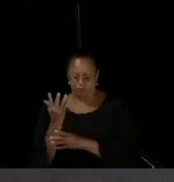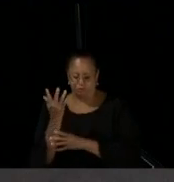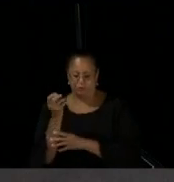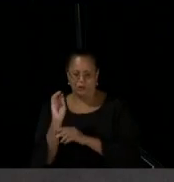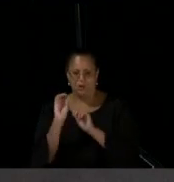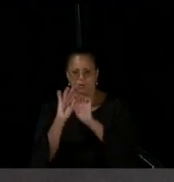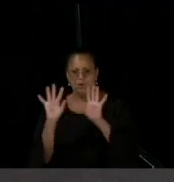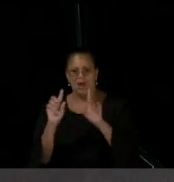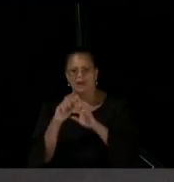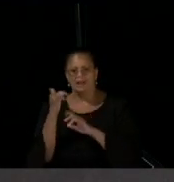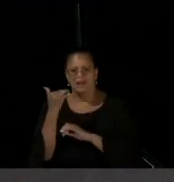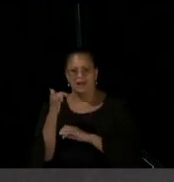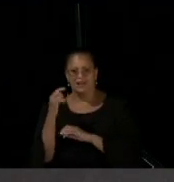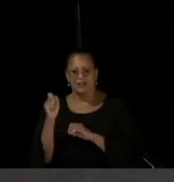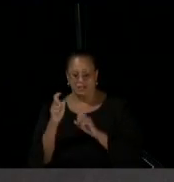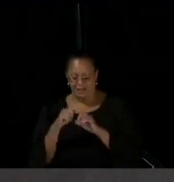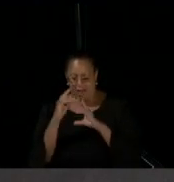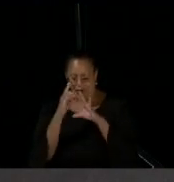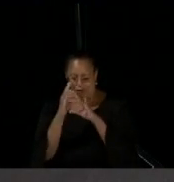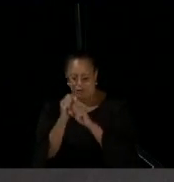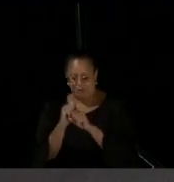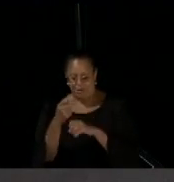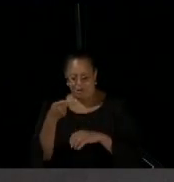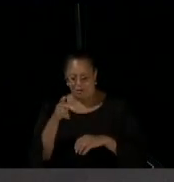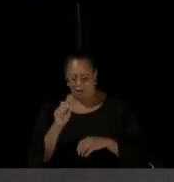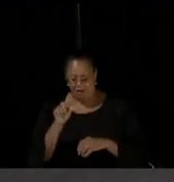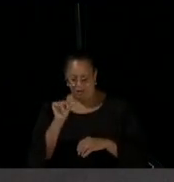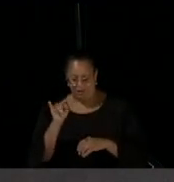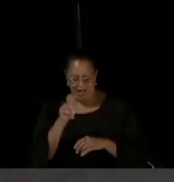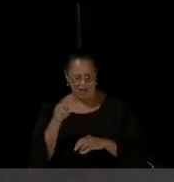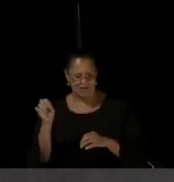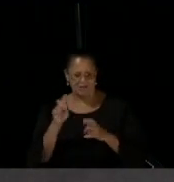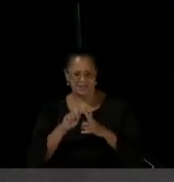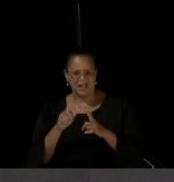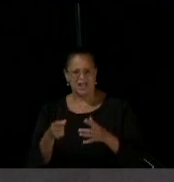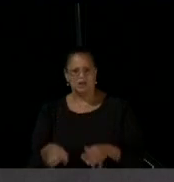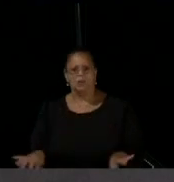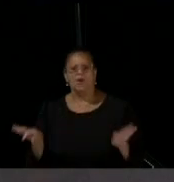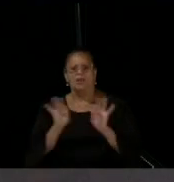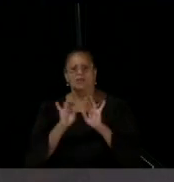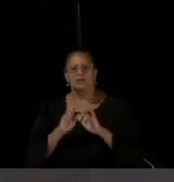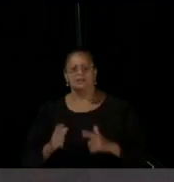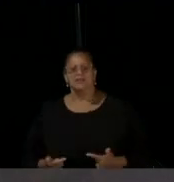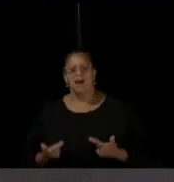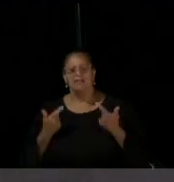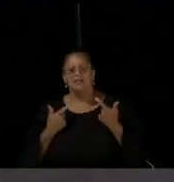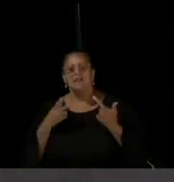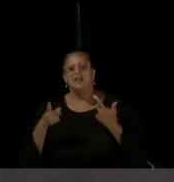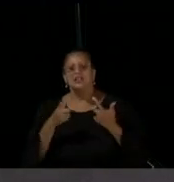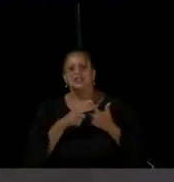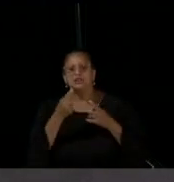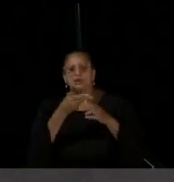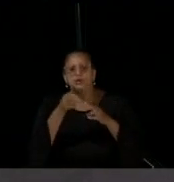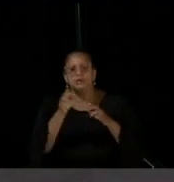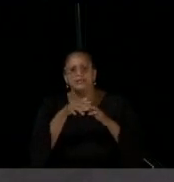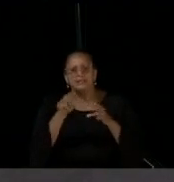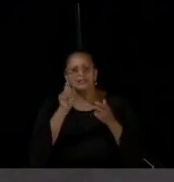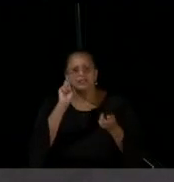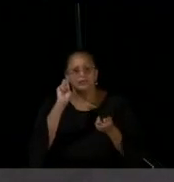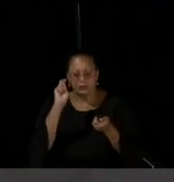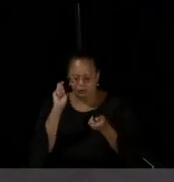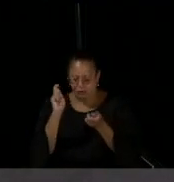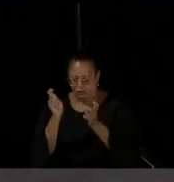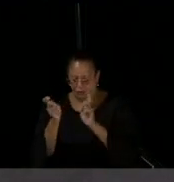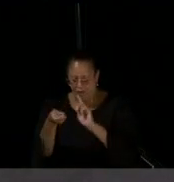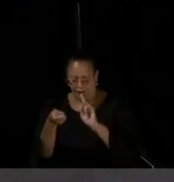flower that attracts pollinators, making it essential for survival. Soon after, it transforms into a globe